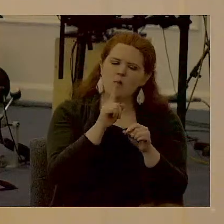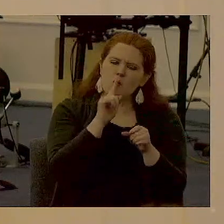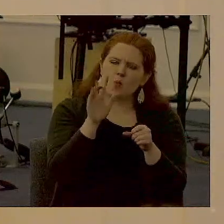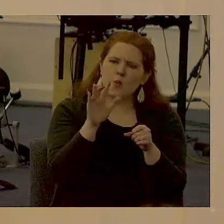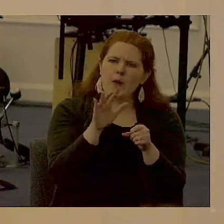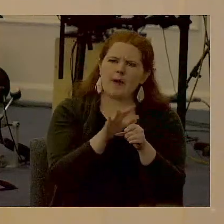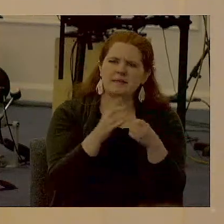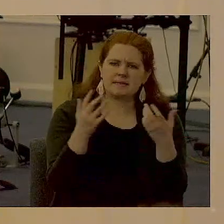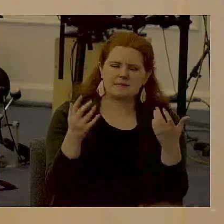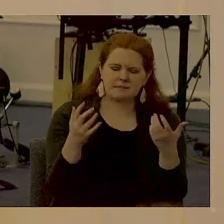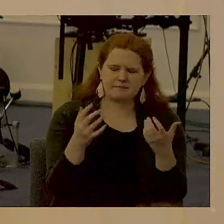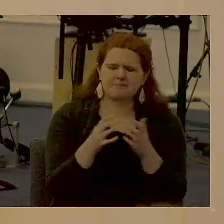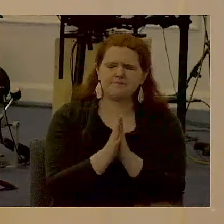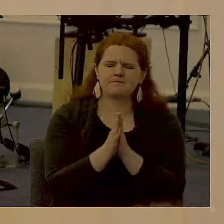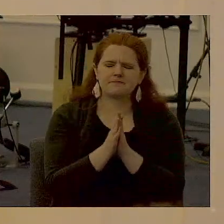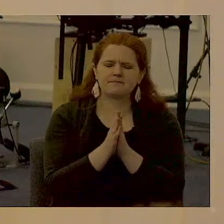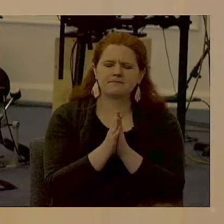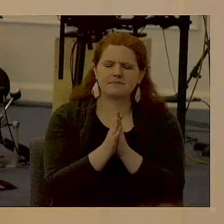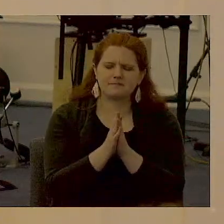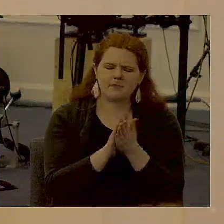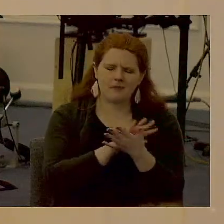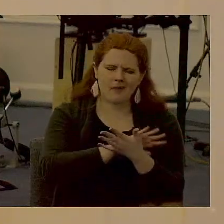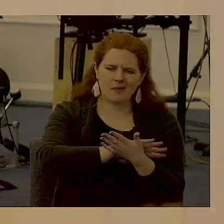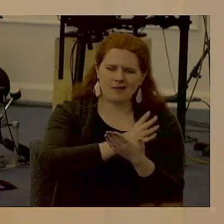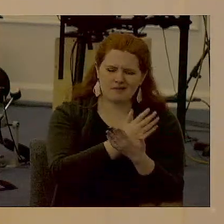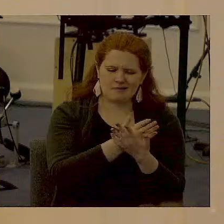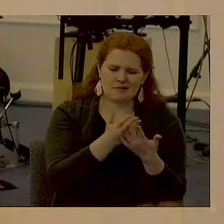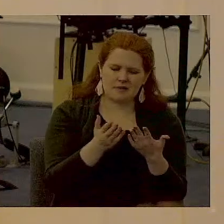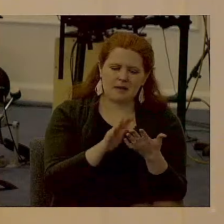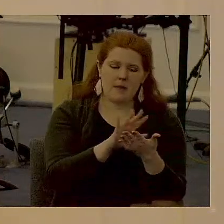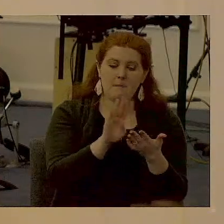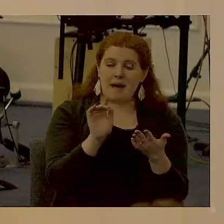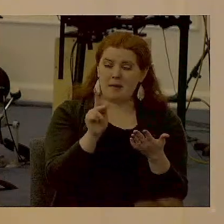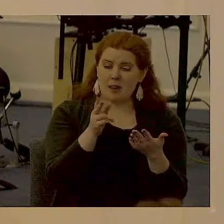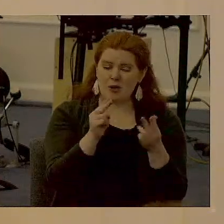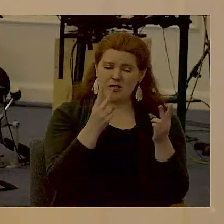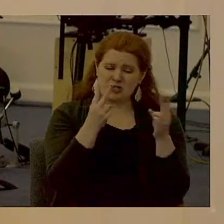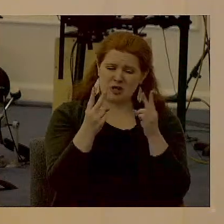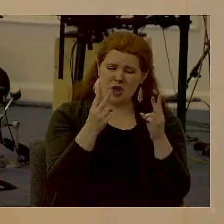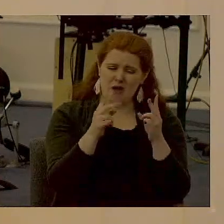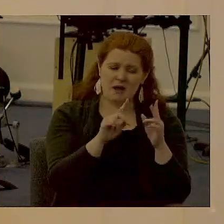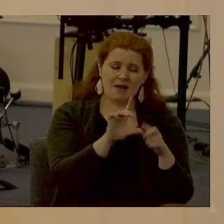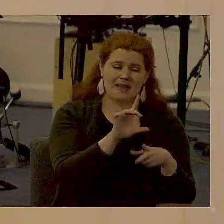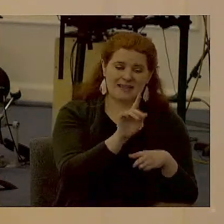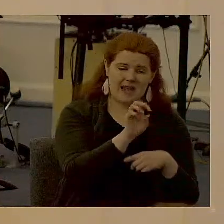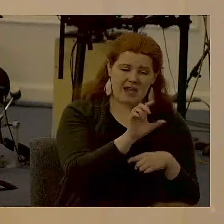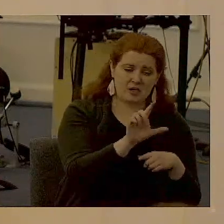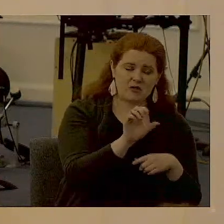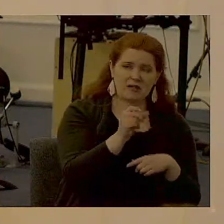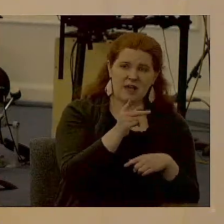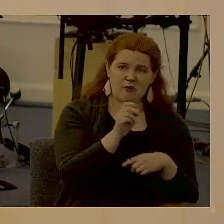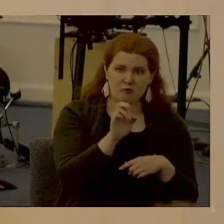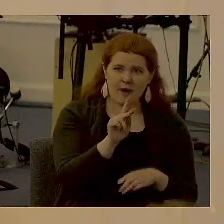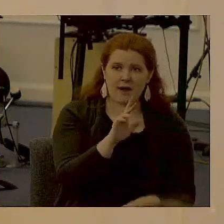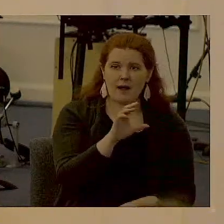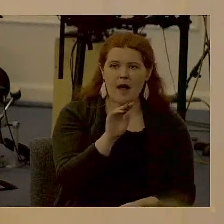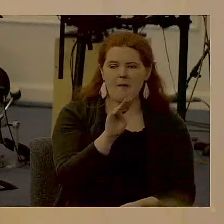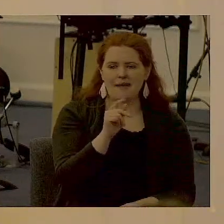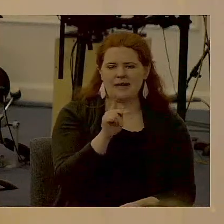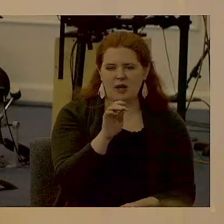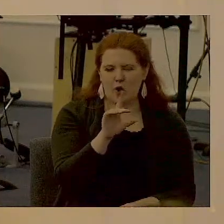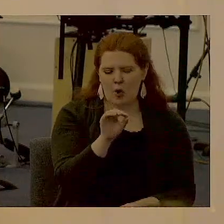promise that all of the stuff that the Babylonians saw from Daniel, Shadrach, Meshach, and